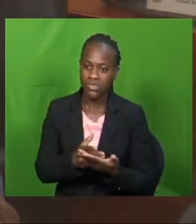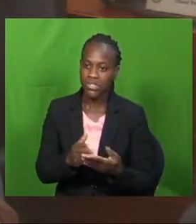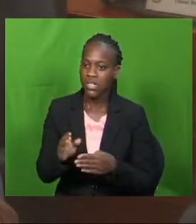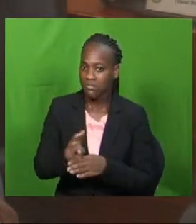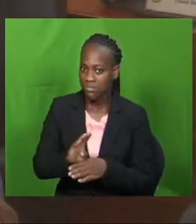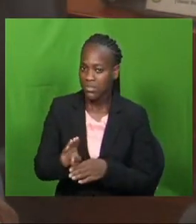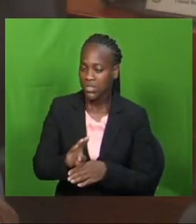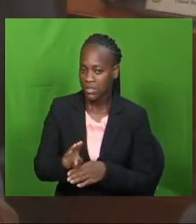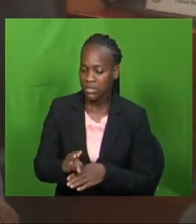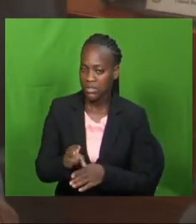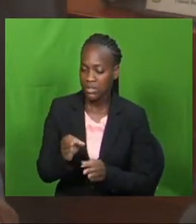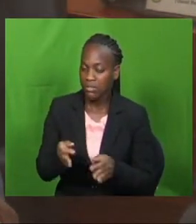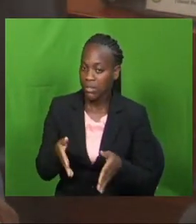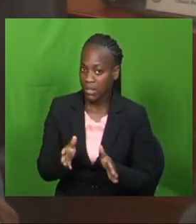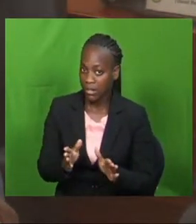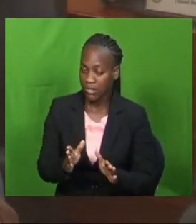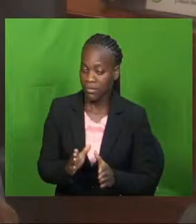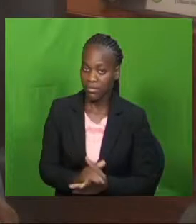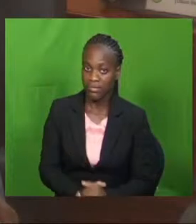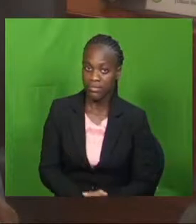House.